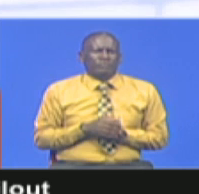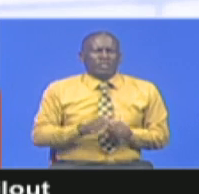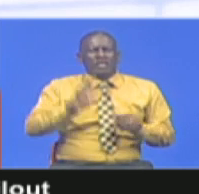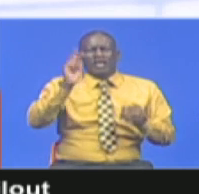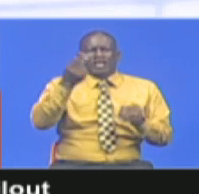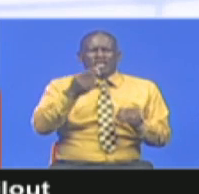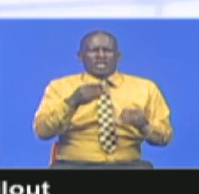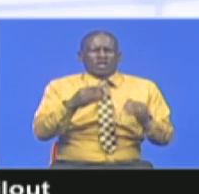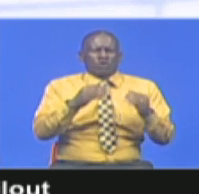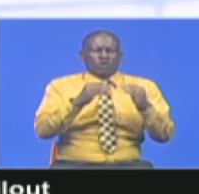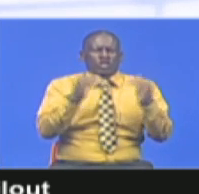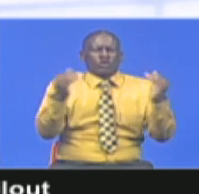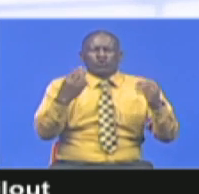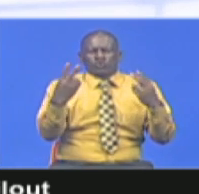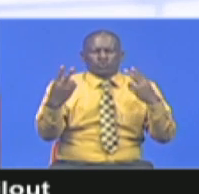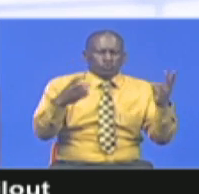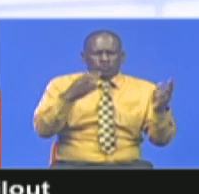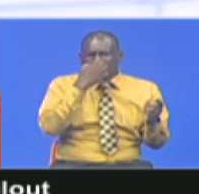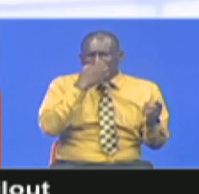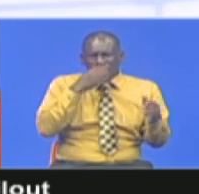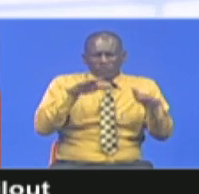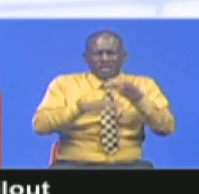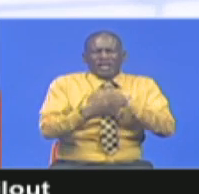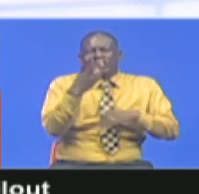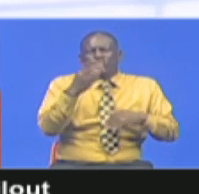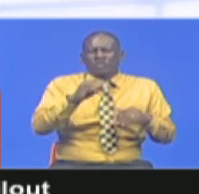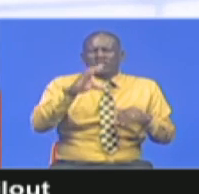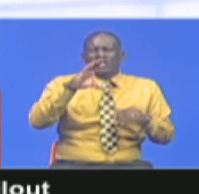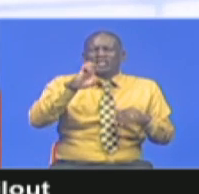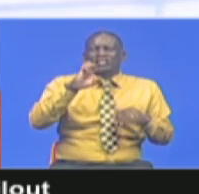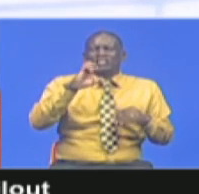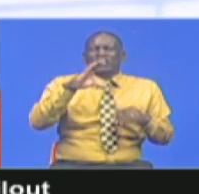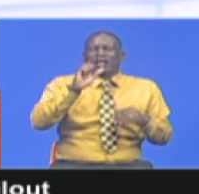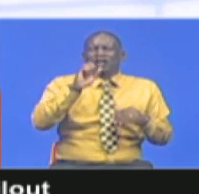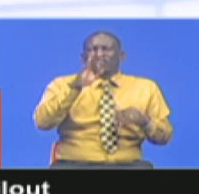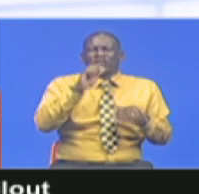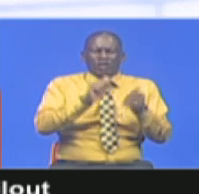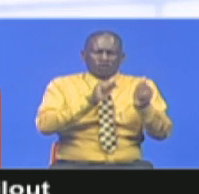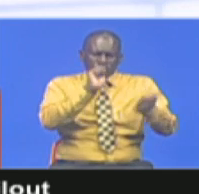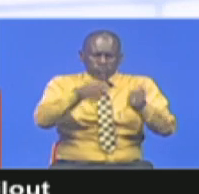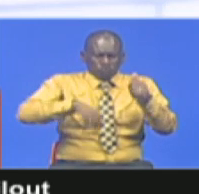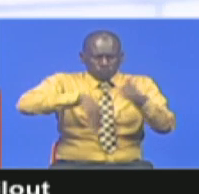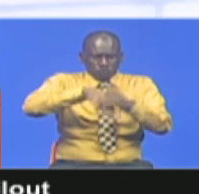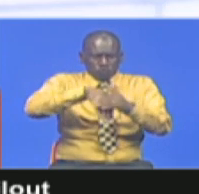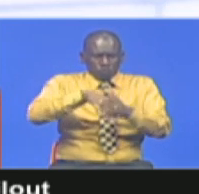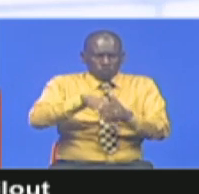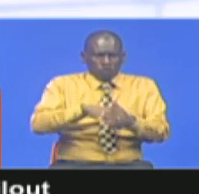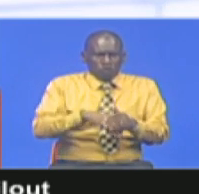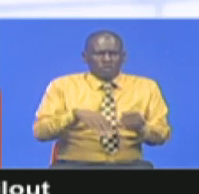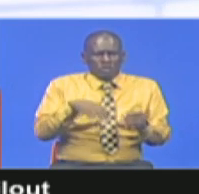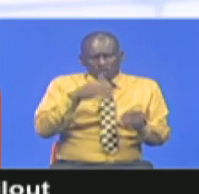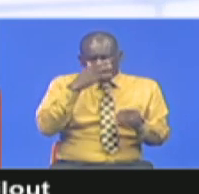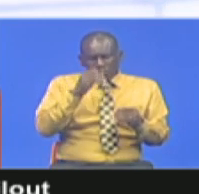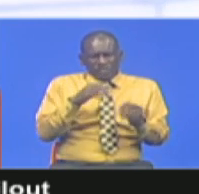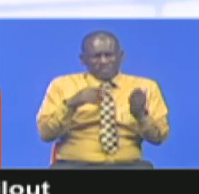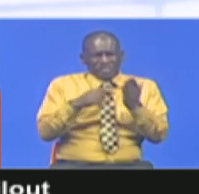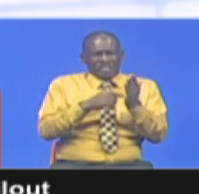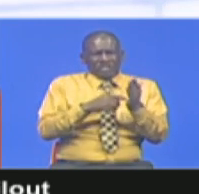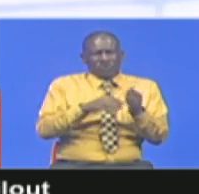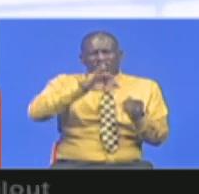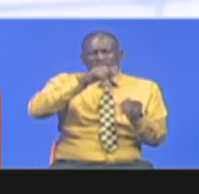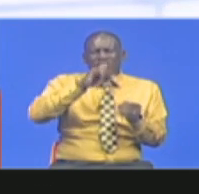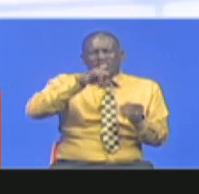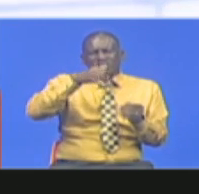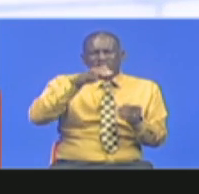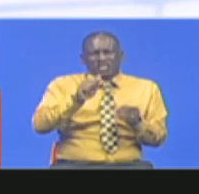Held 2-2 by Tanzania at the U20 CECAFA Challenge Cup, and that was at the FUFA Technical Center in Jinja,